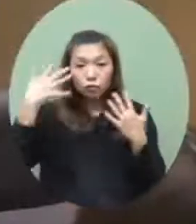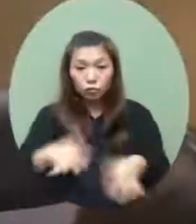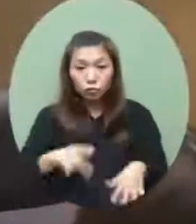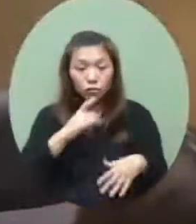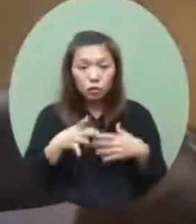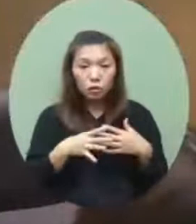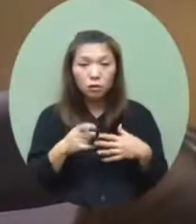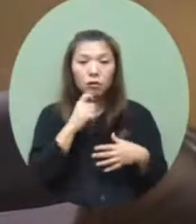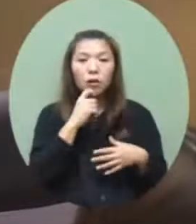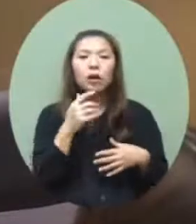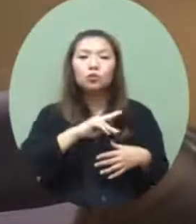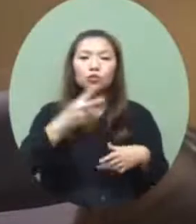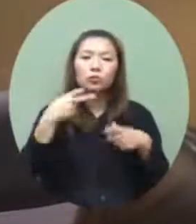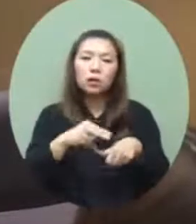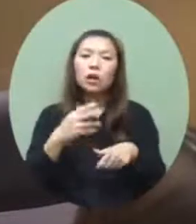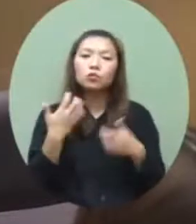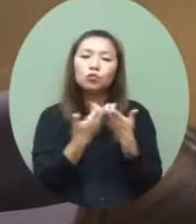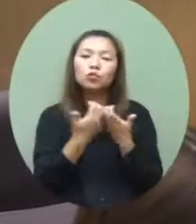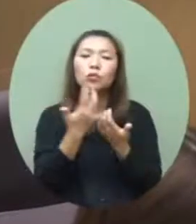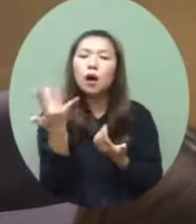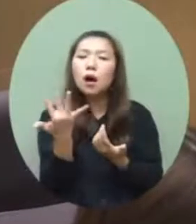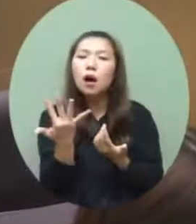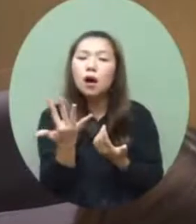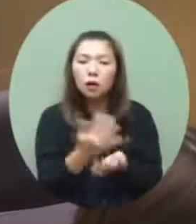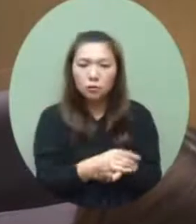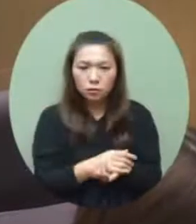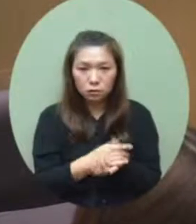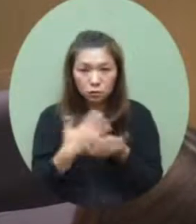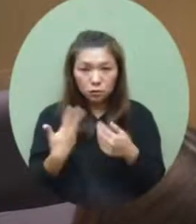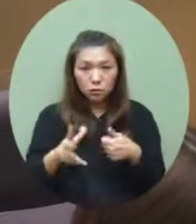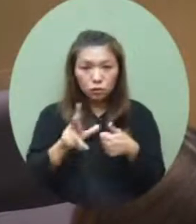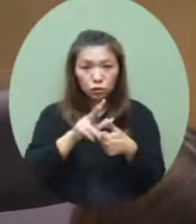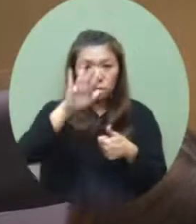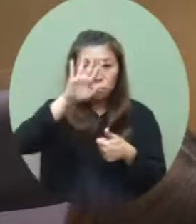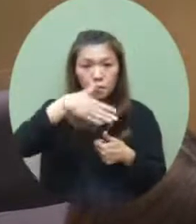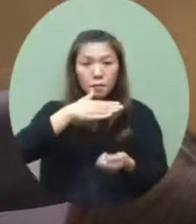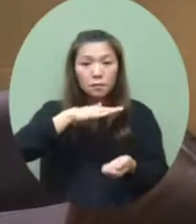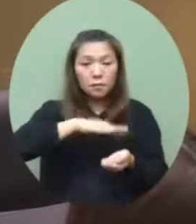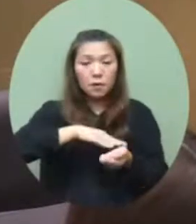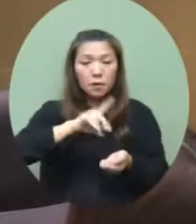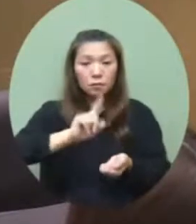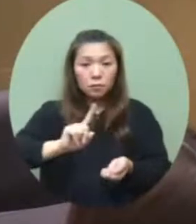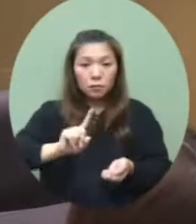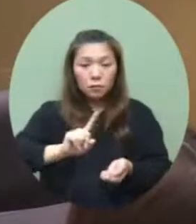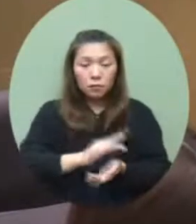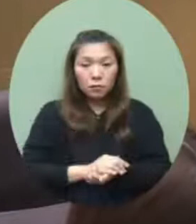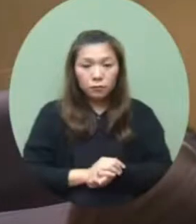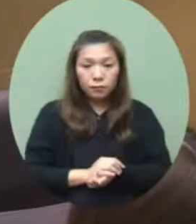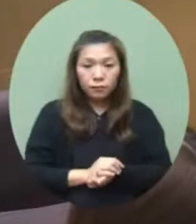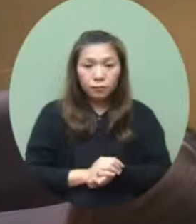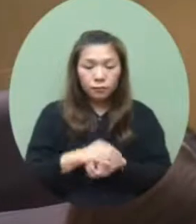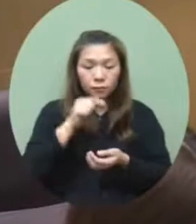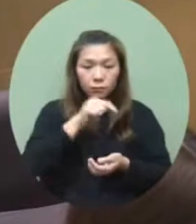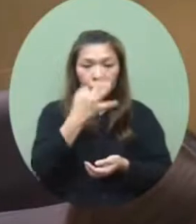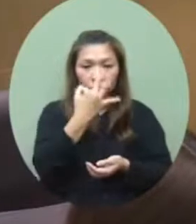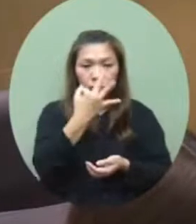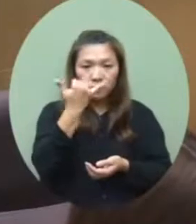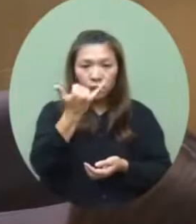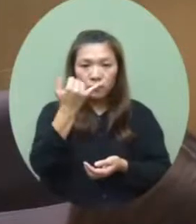private hospitals. How many patients have been screened and transferred to private